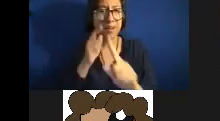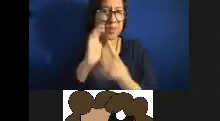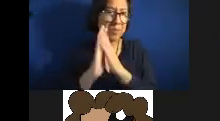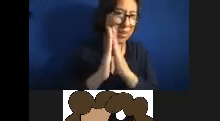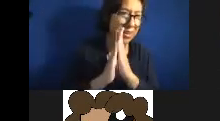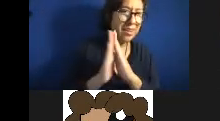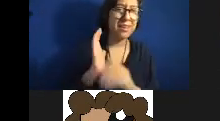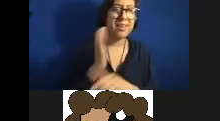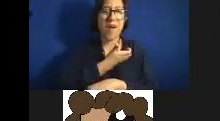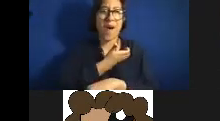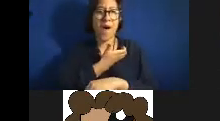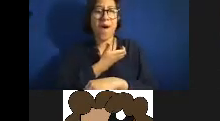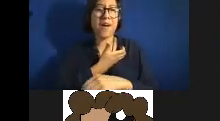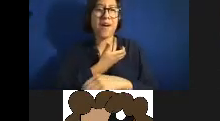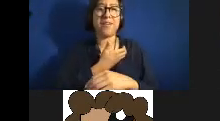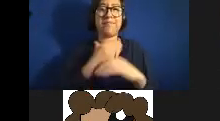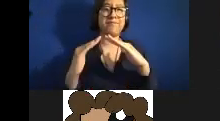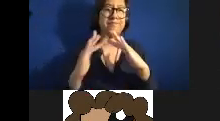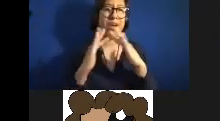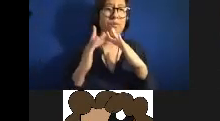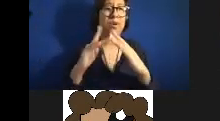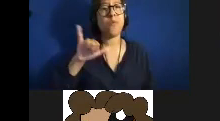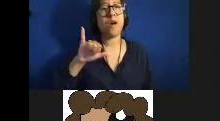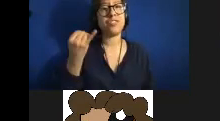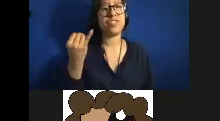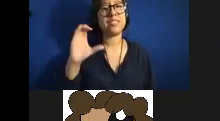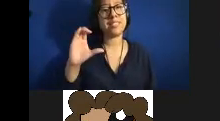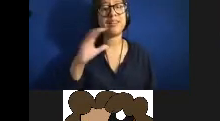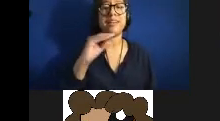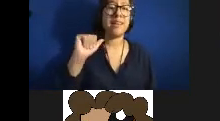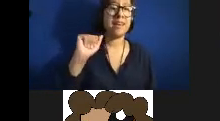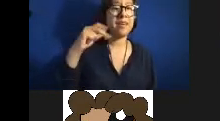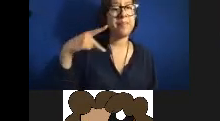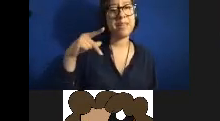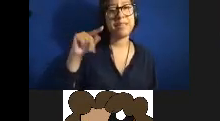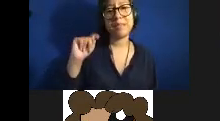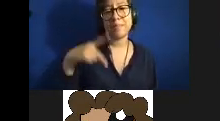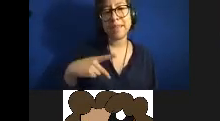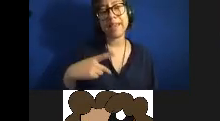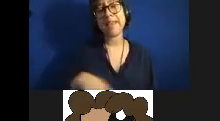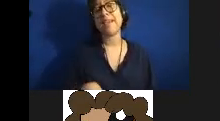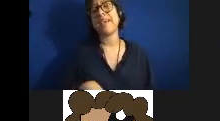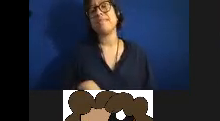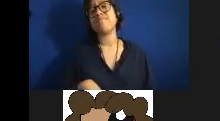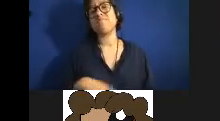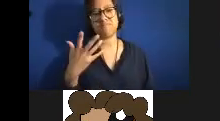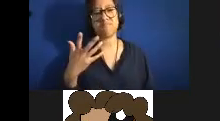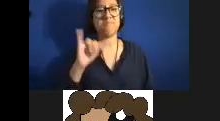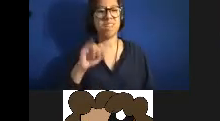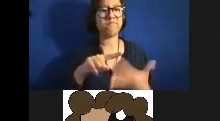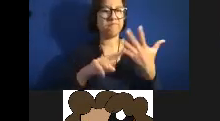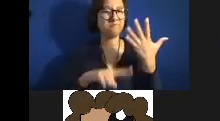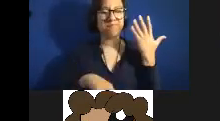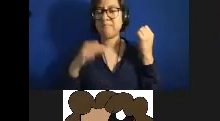our network, like YJC and Anti-Police Terror Project and Courage and Fathers and Families, many